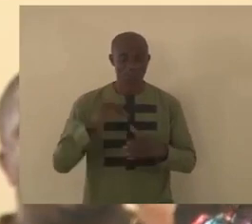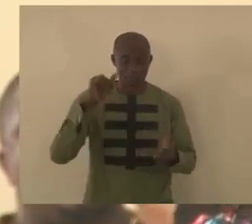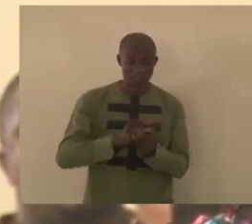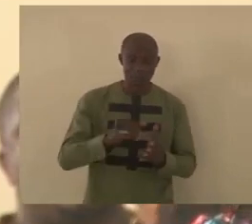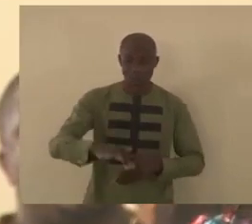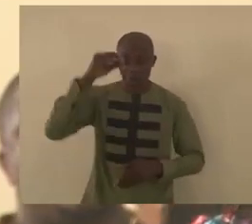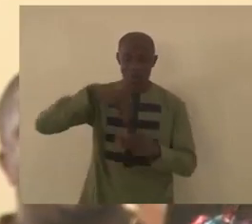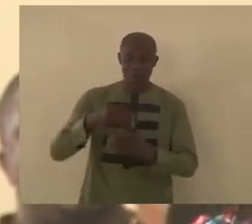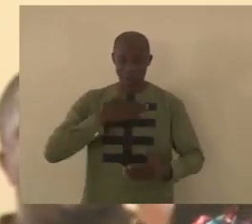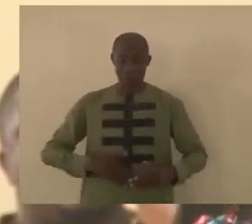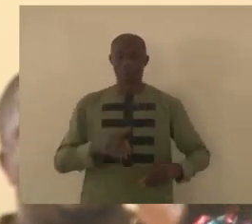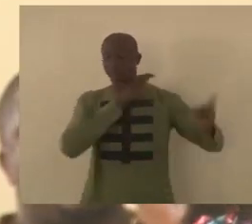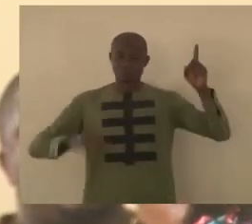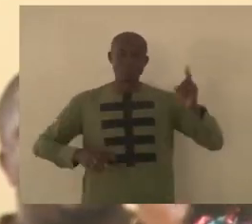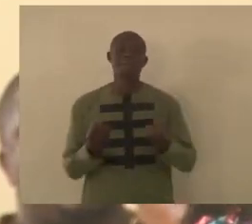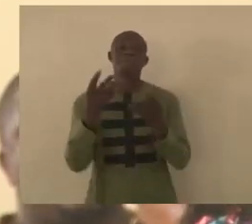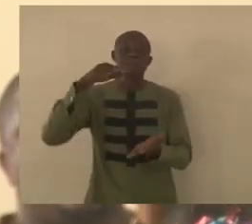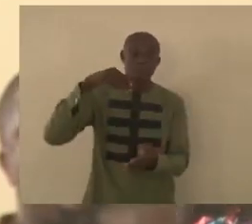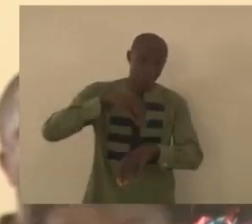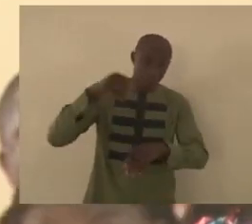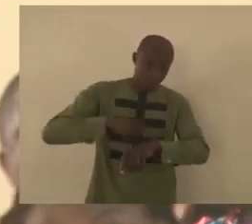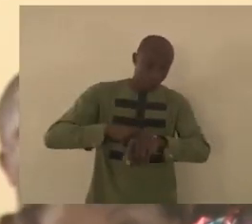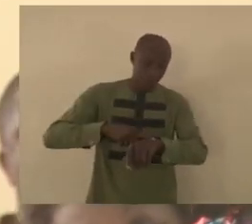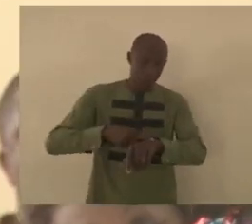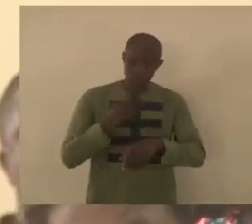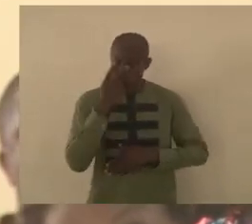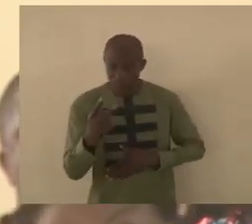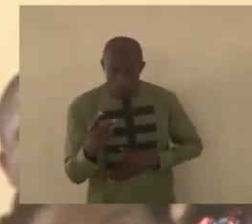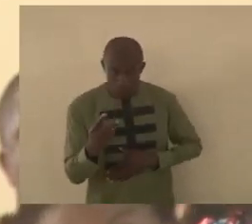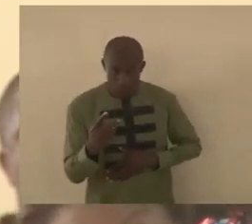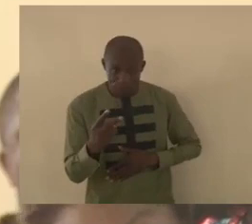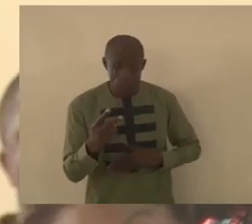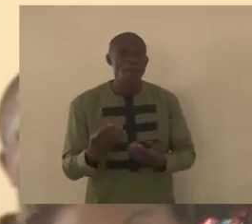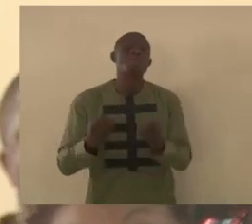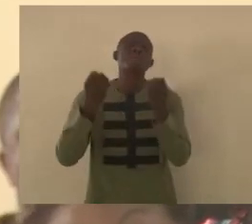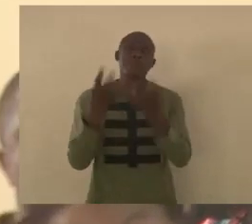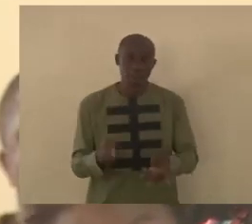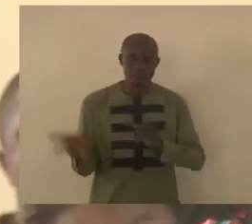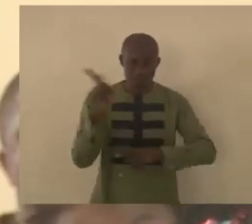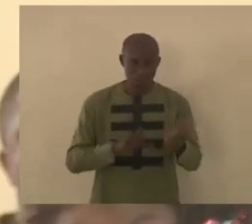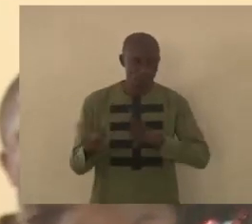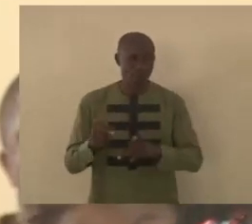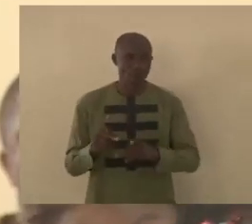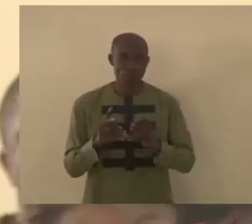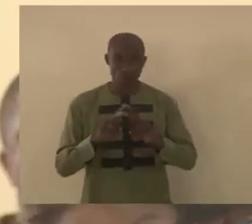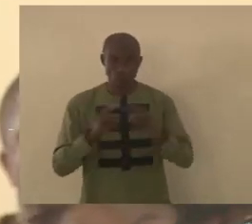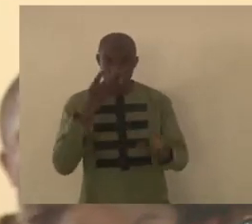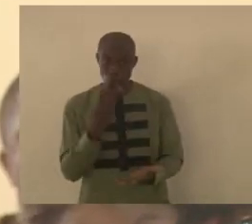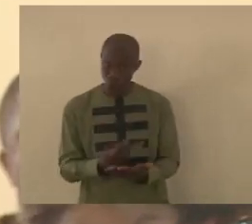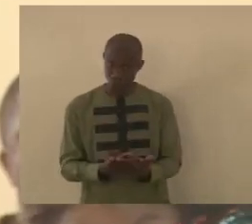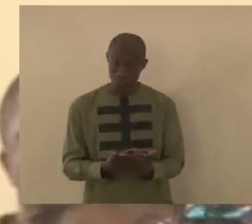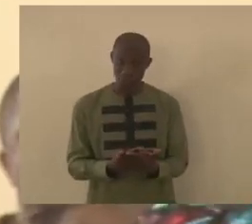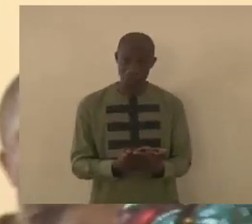body of Christ. Oftentimes you see, when you go around today, you see a lot of people speak very